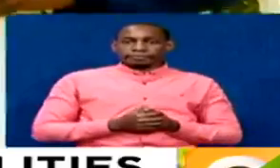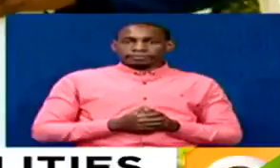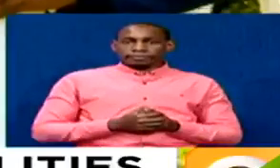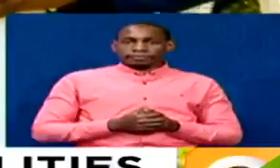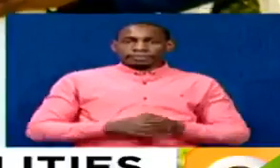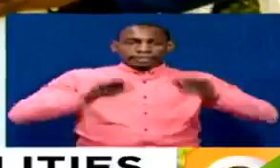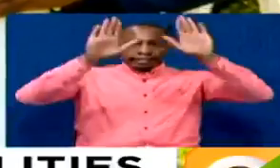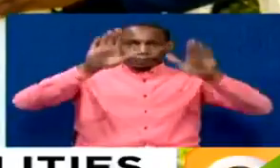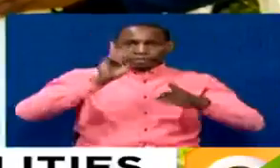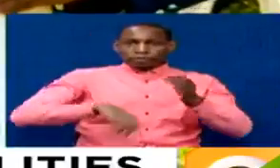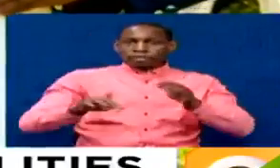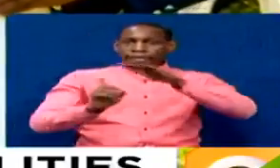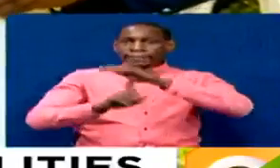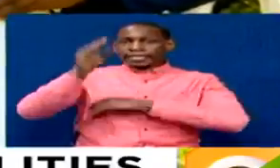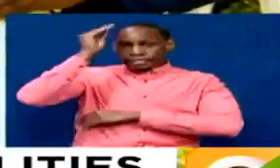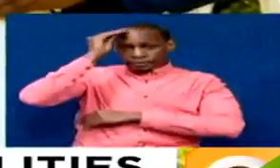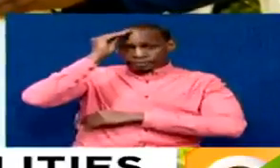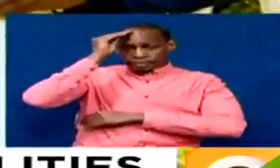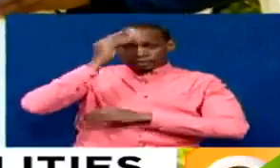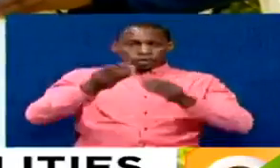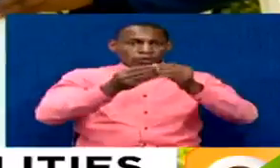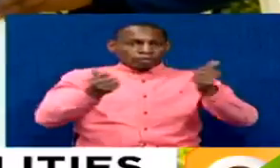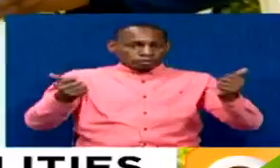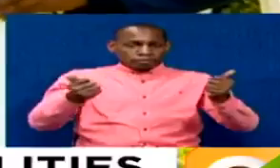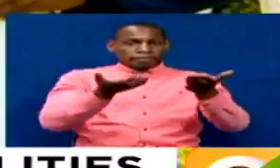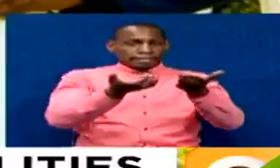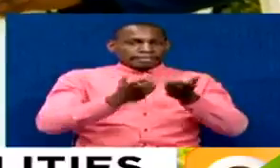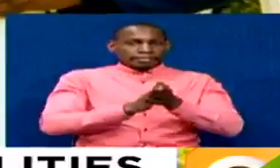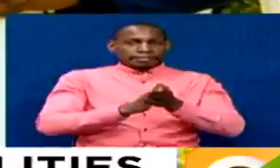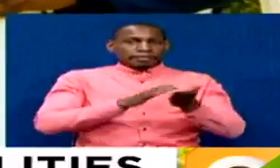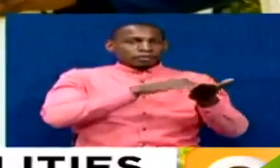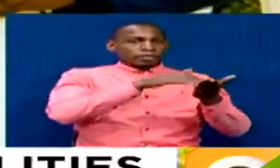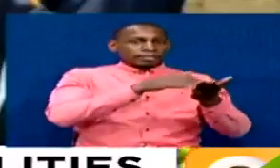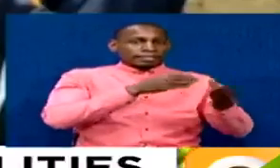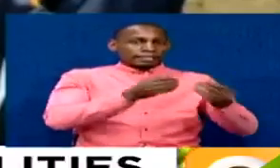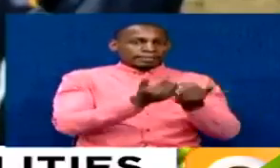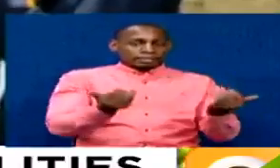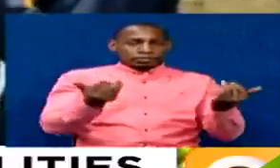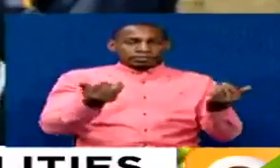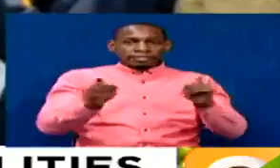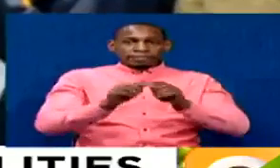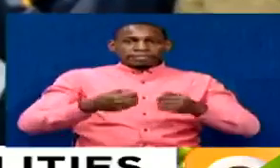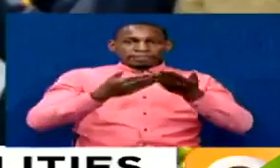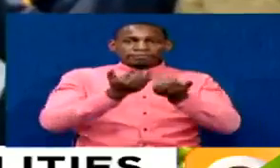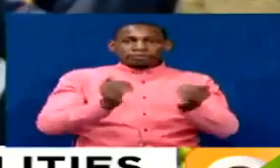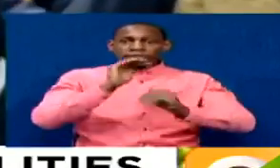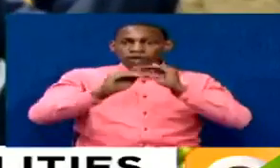It is imperative for the Ministry of Education to address the needs of vulnerable children and